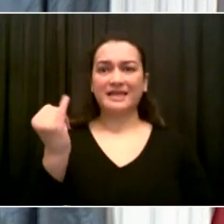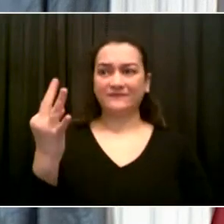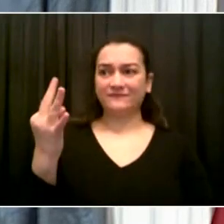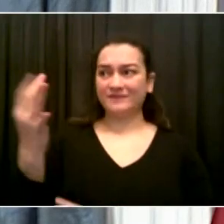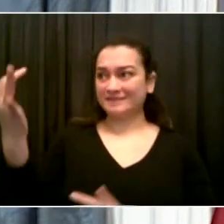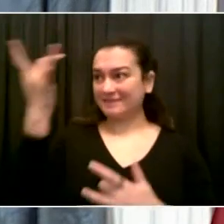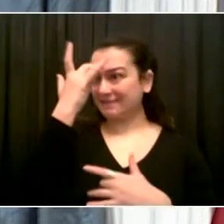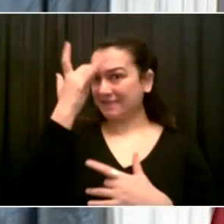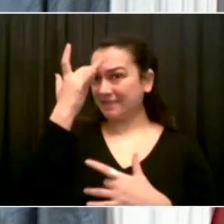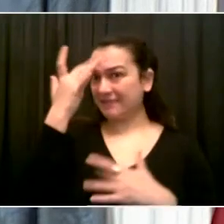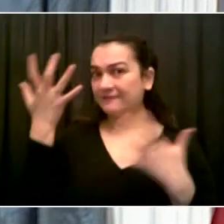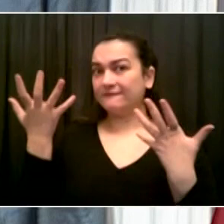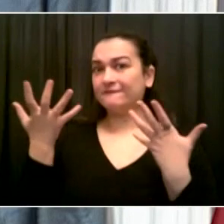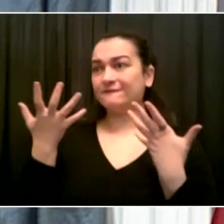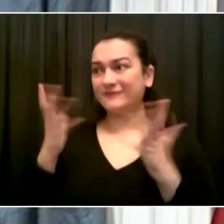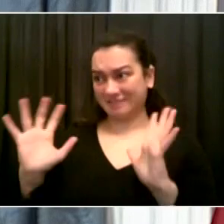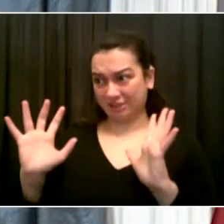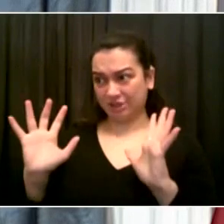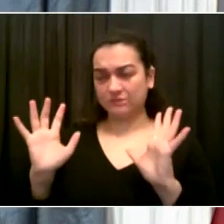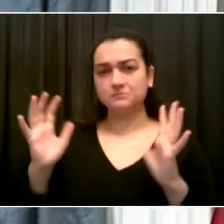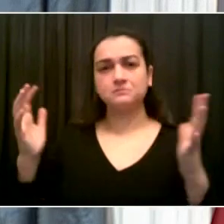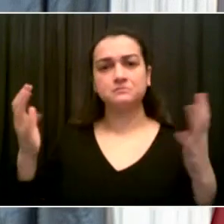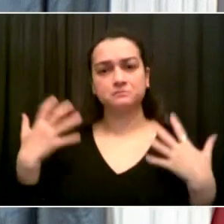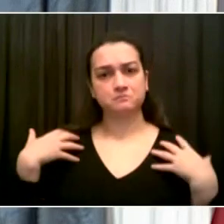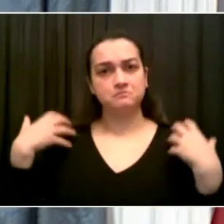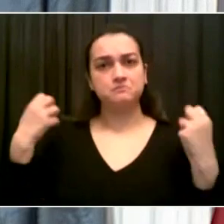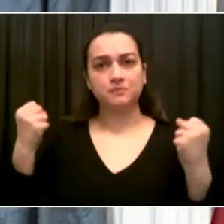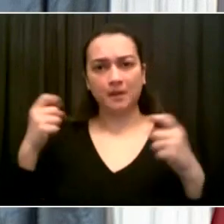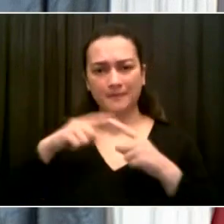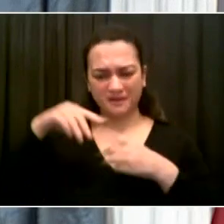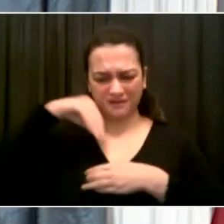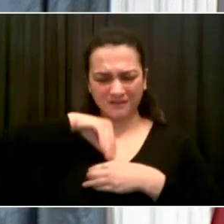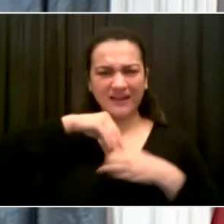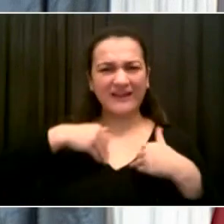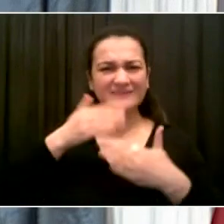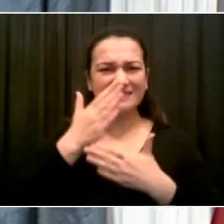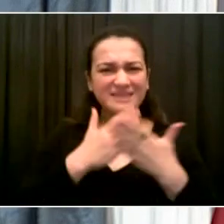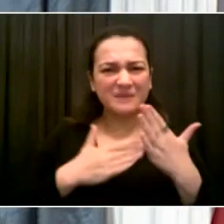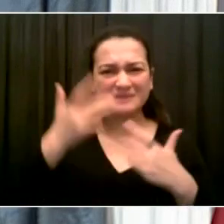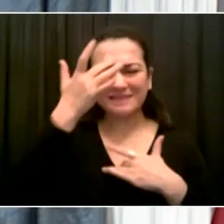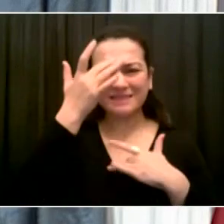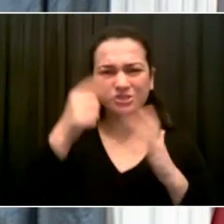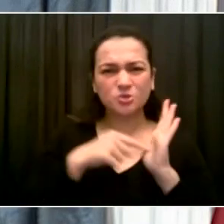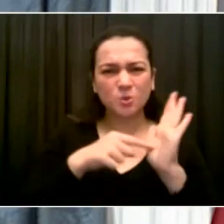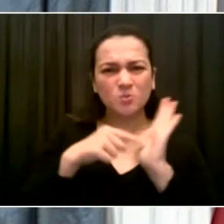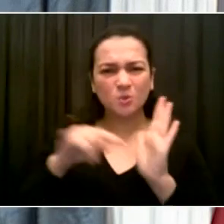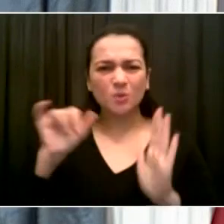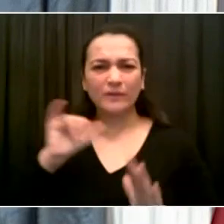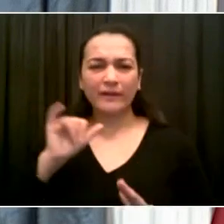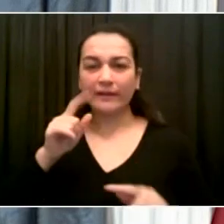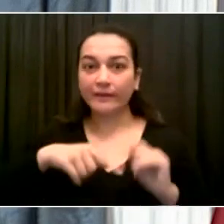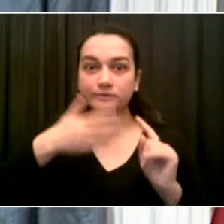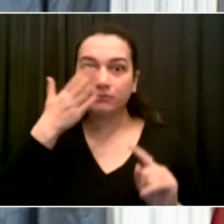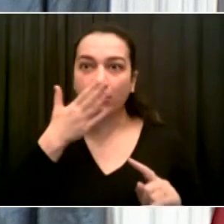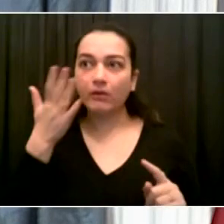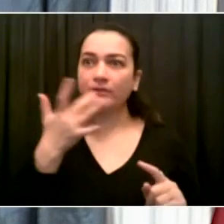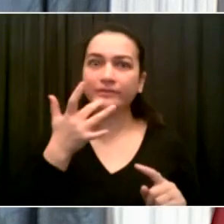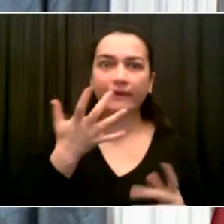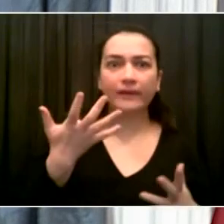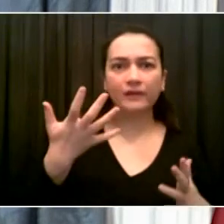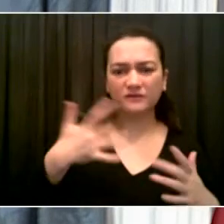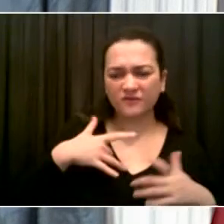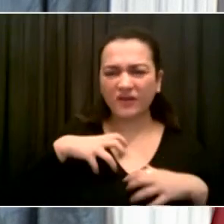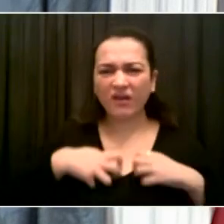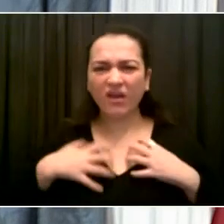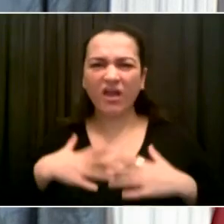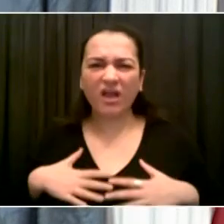from having a complete understanding of what this really means. Through the Aftercare program, people who want to participate in a virtual support group